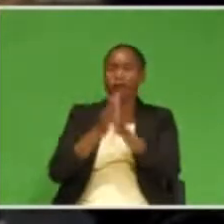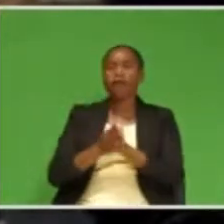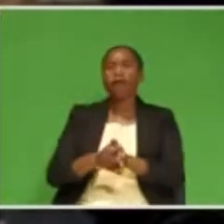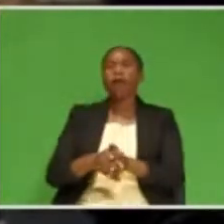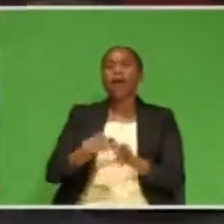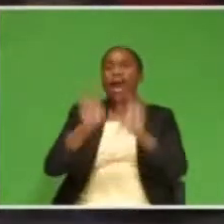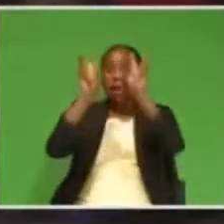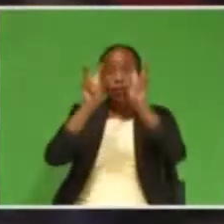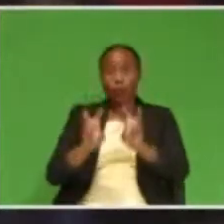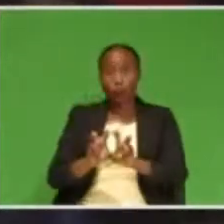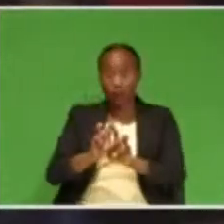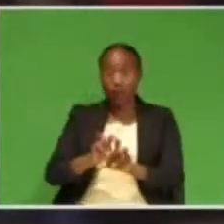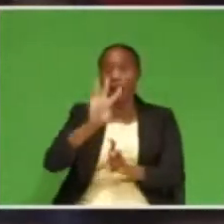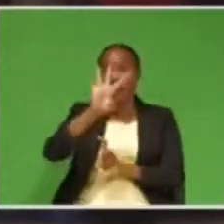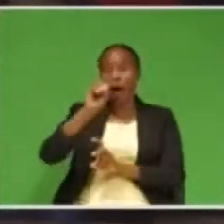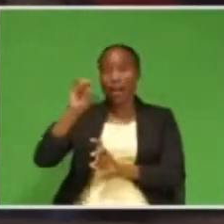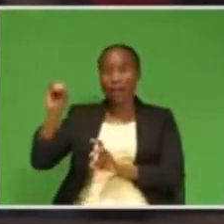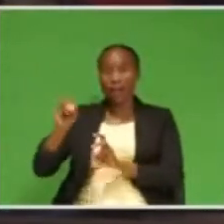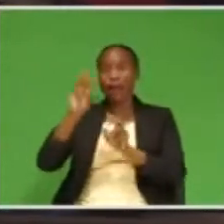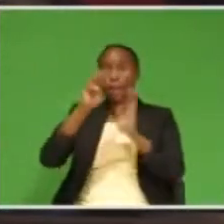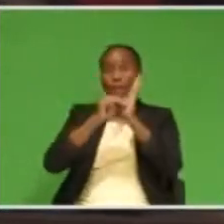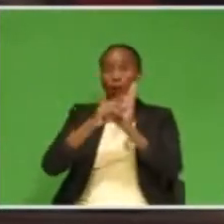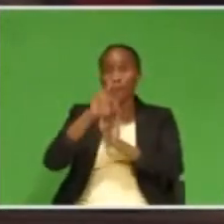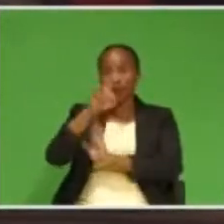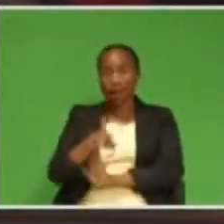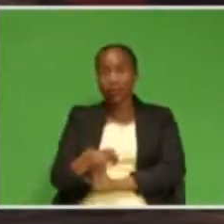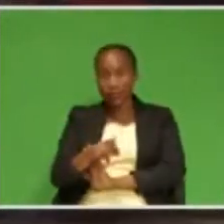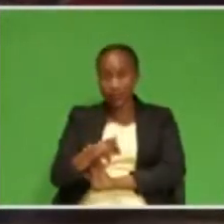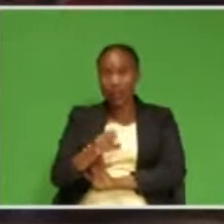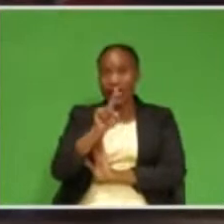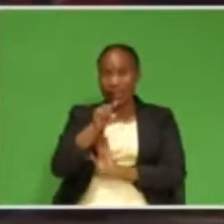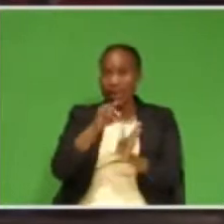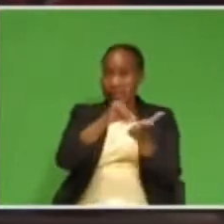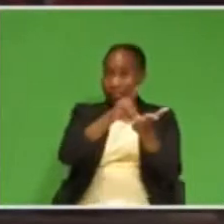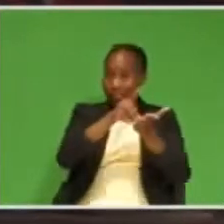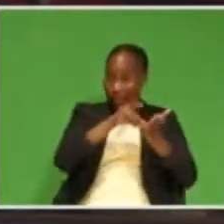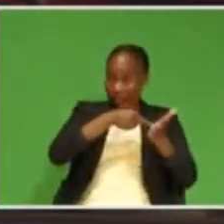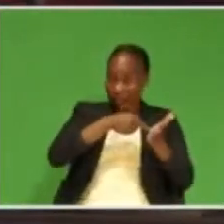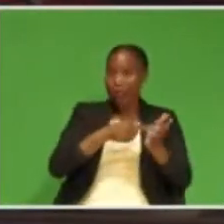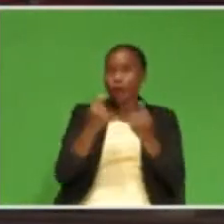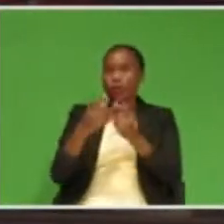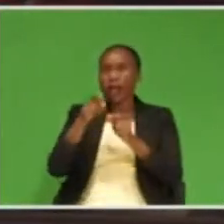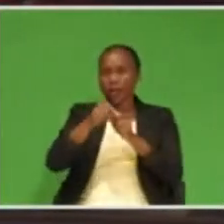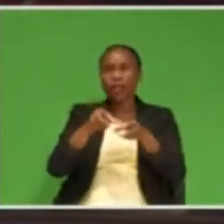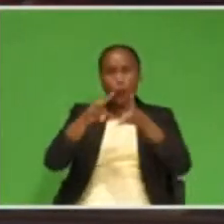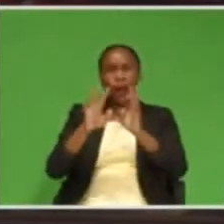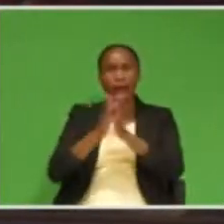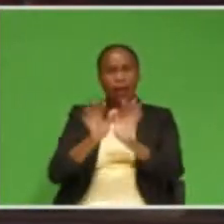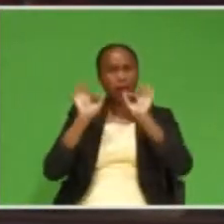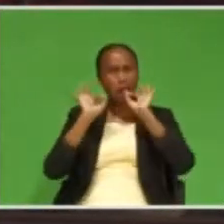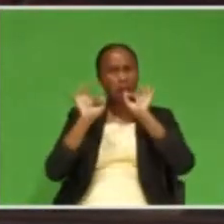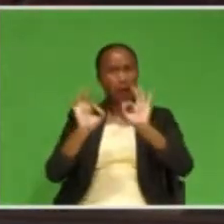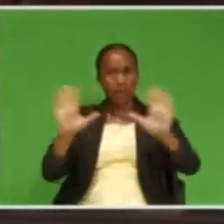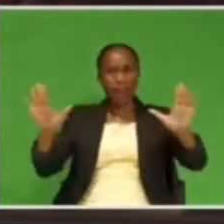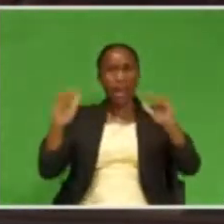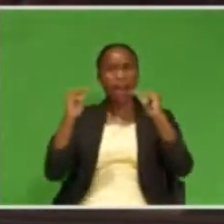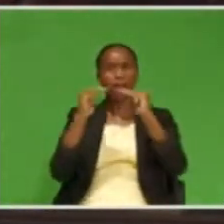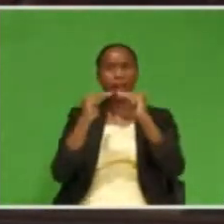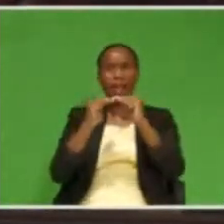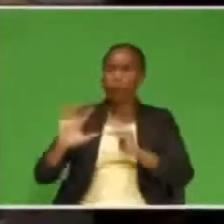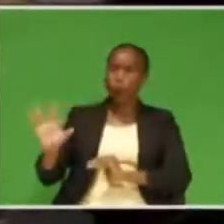debt burden. And they are doing so in a manner that is equitable and fair to all